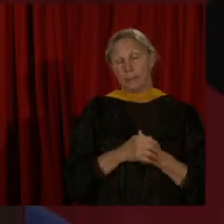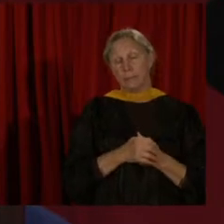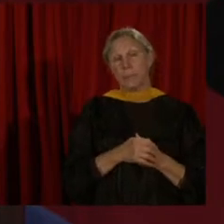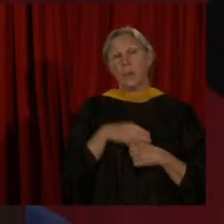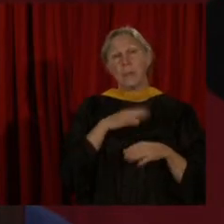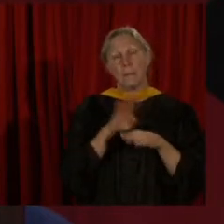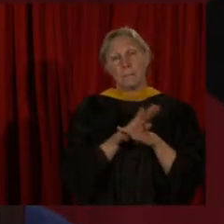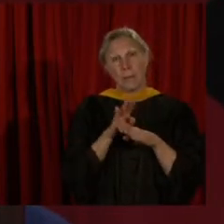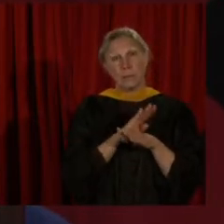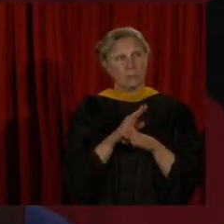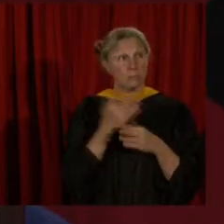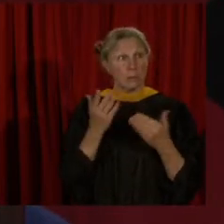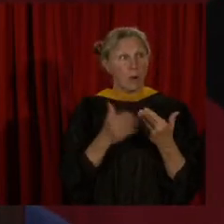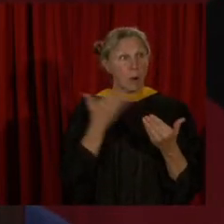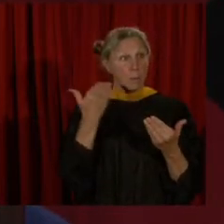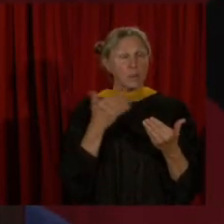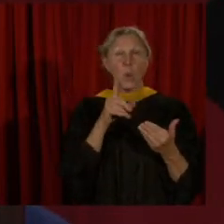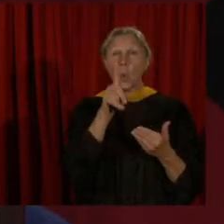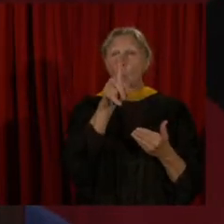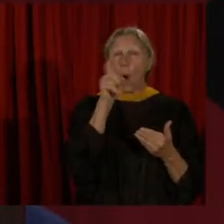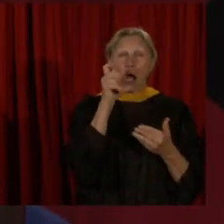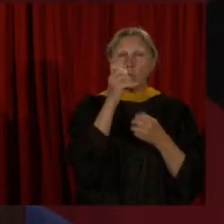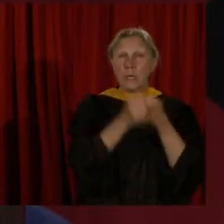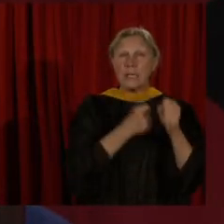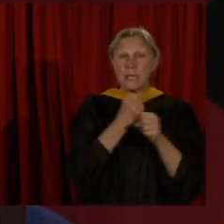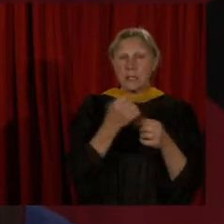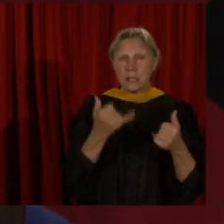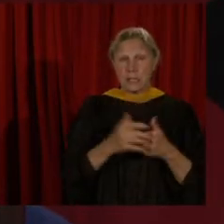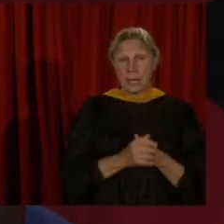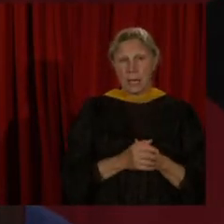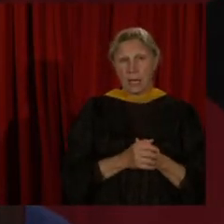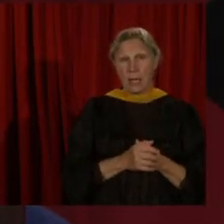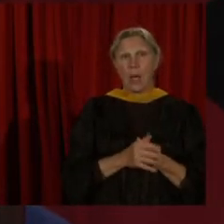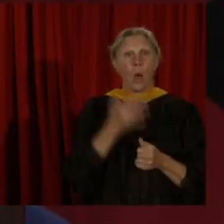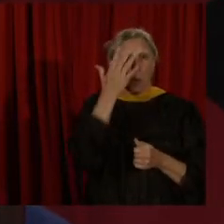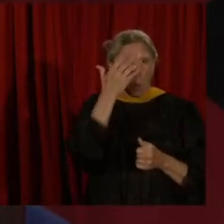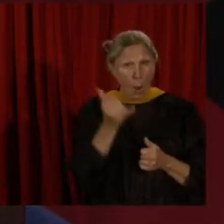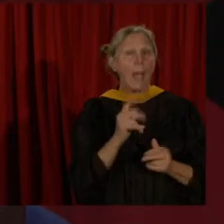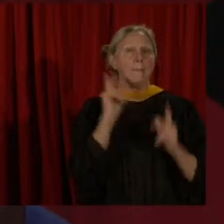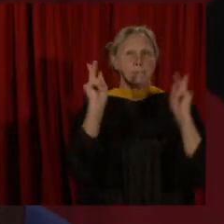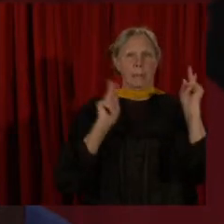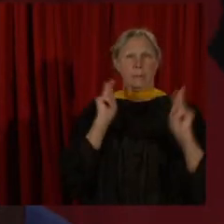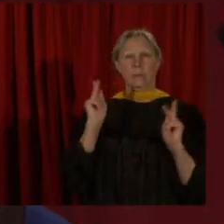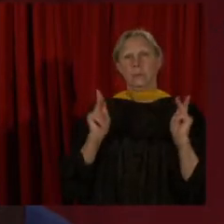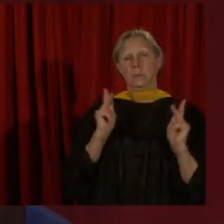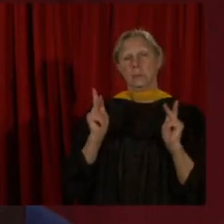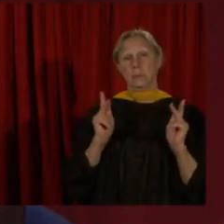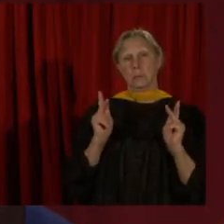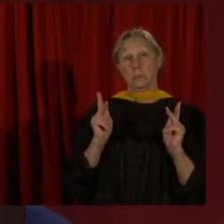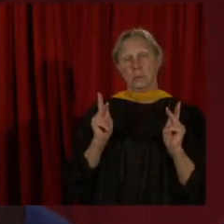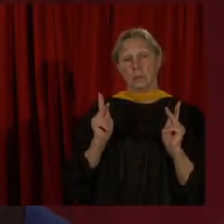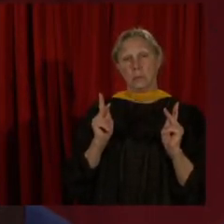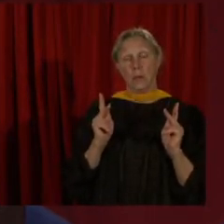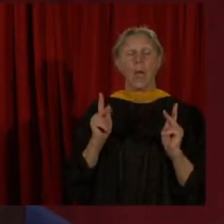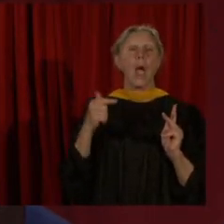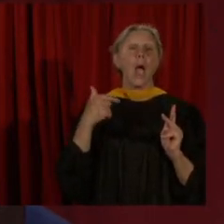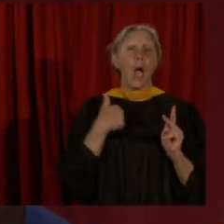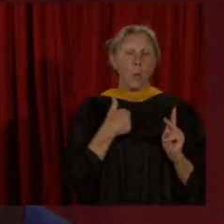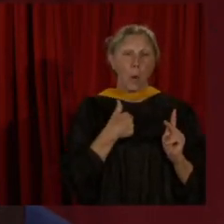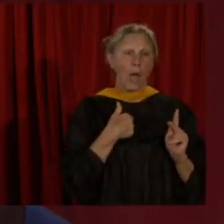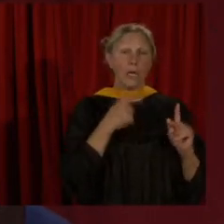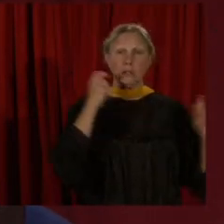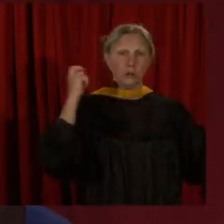business almost 100 years, and that's because of our people. We've survived great evolution